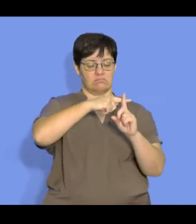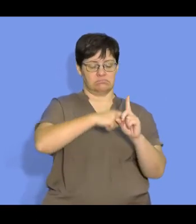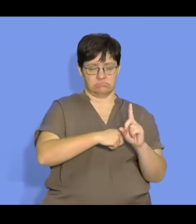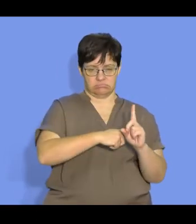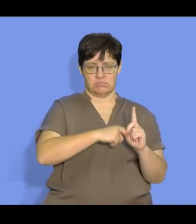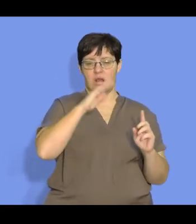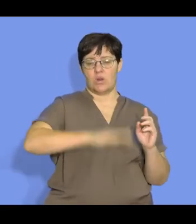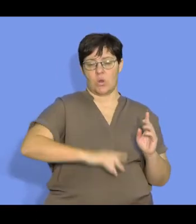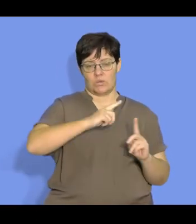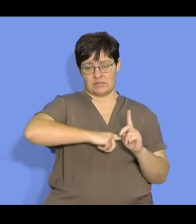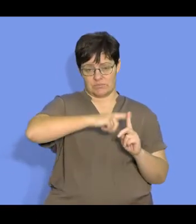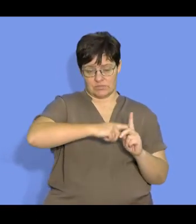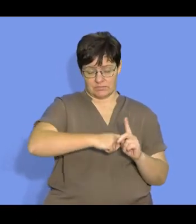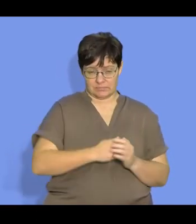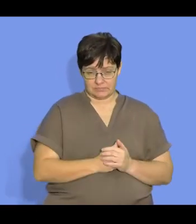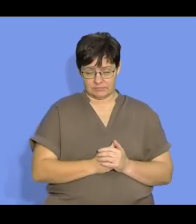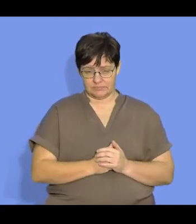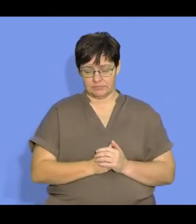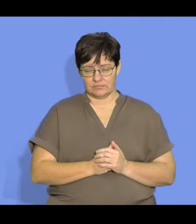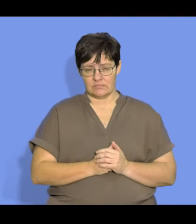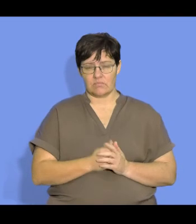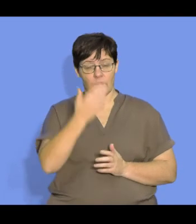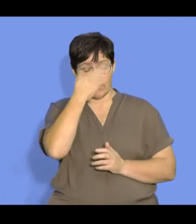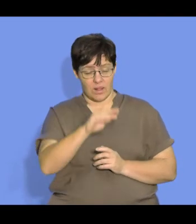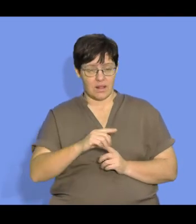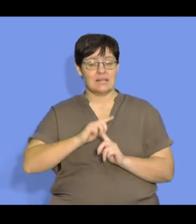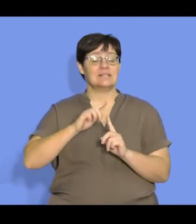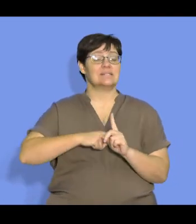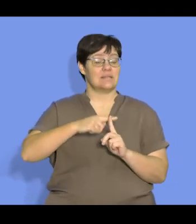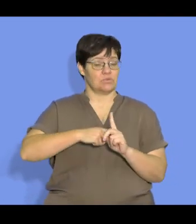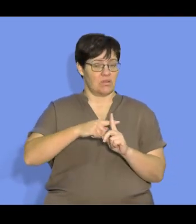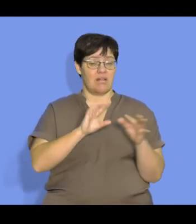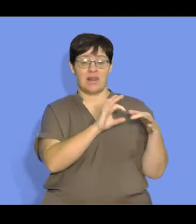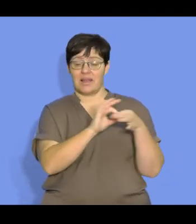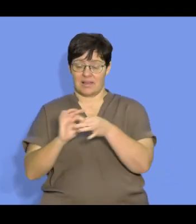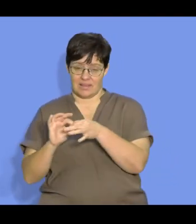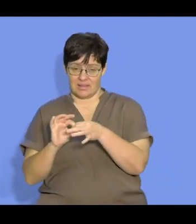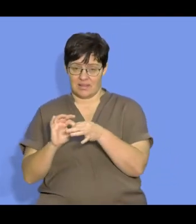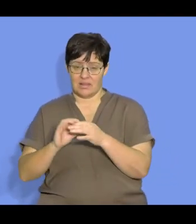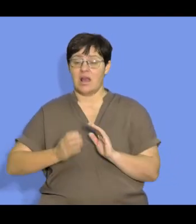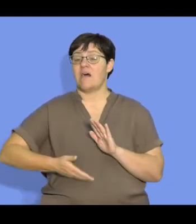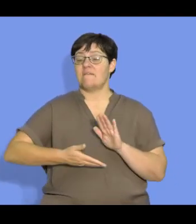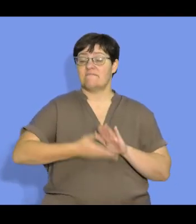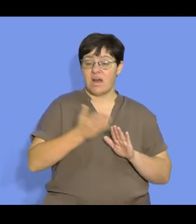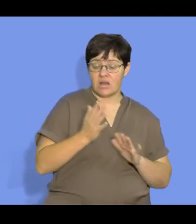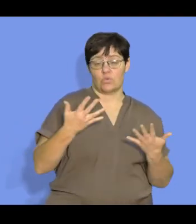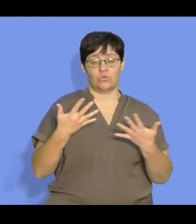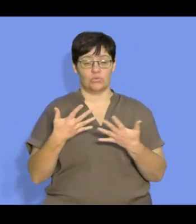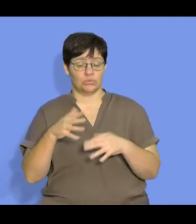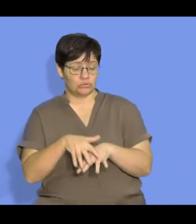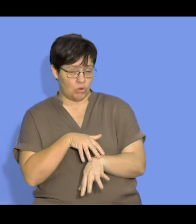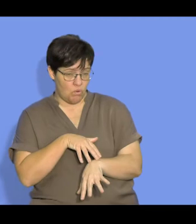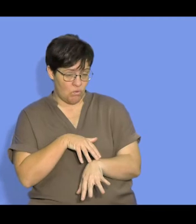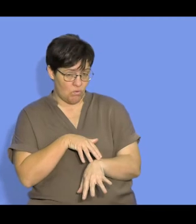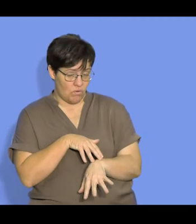curve at a lower temperature. Now we know temperature is linked to the speed, and that speed